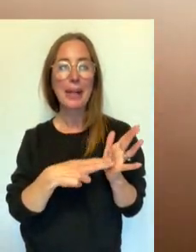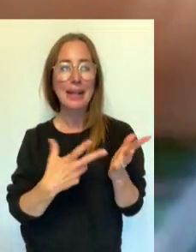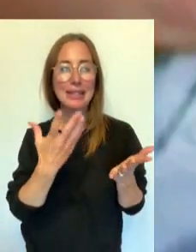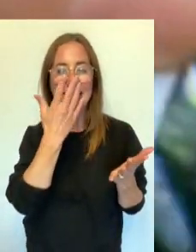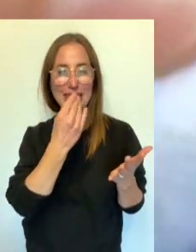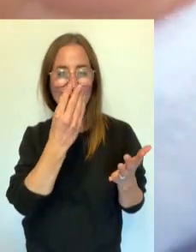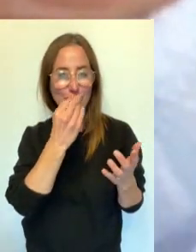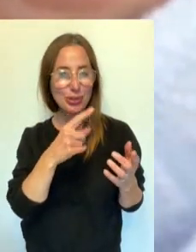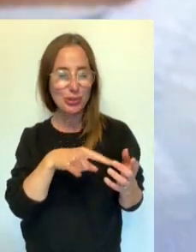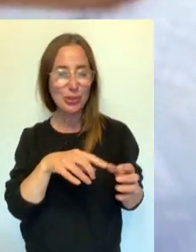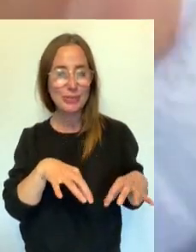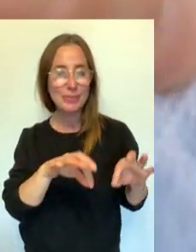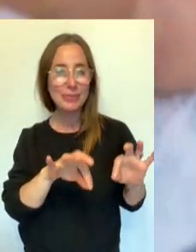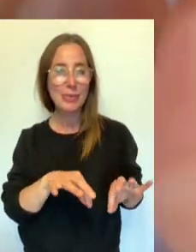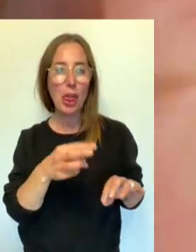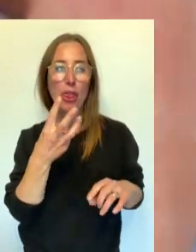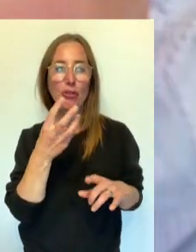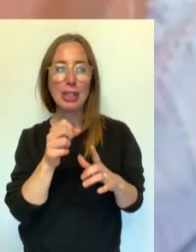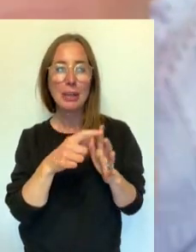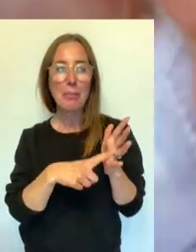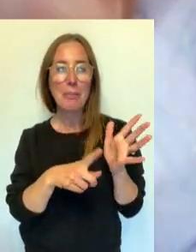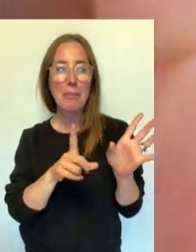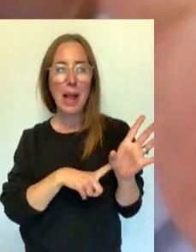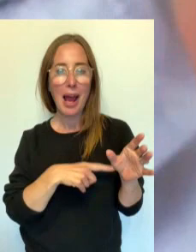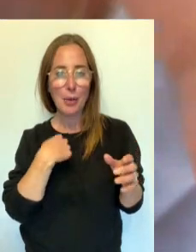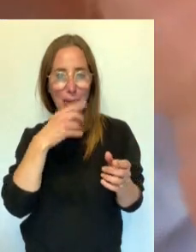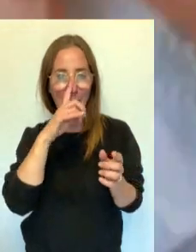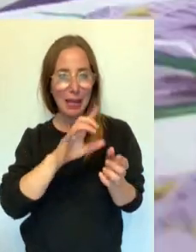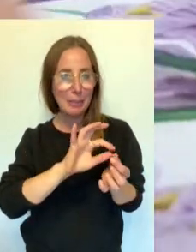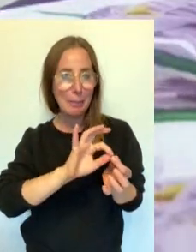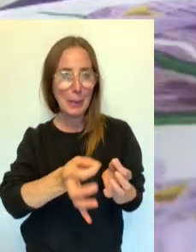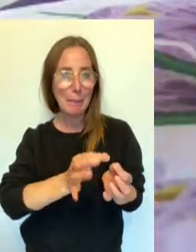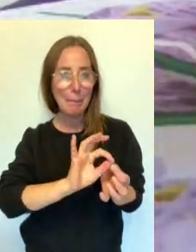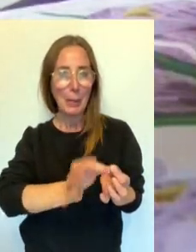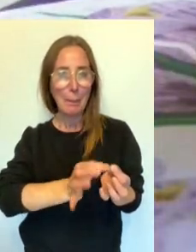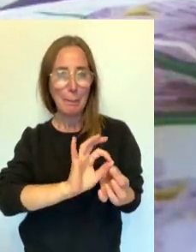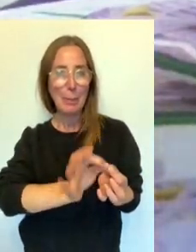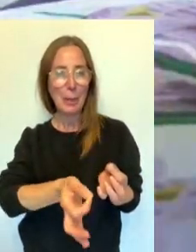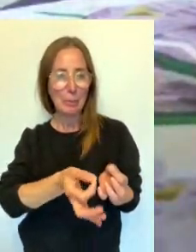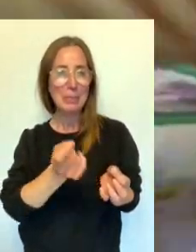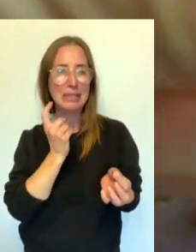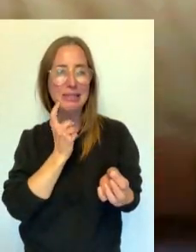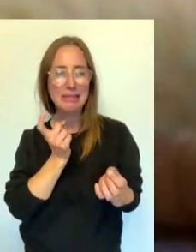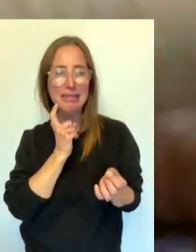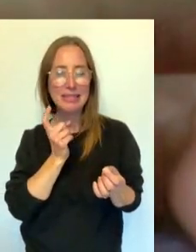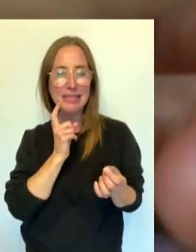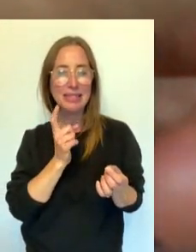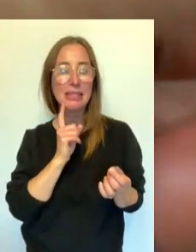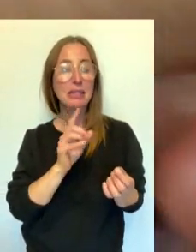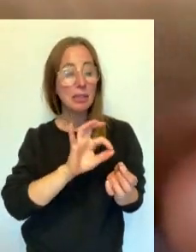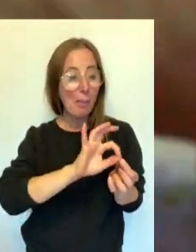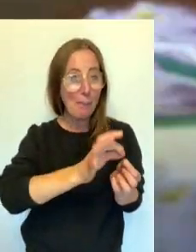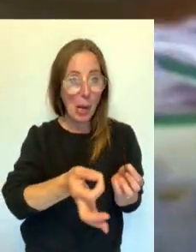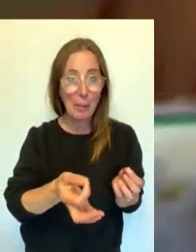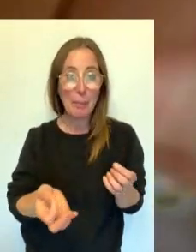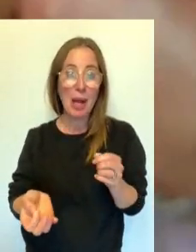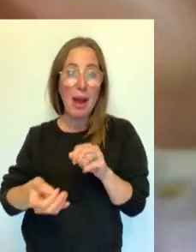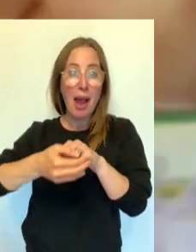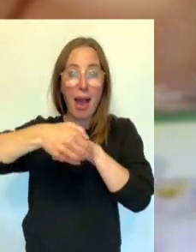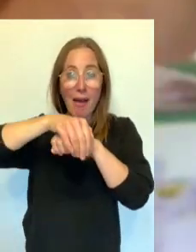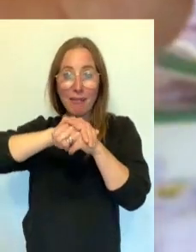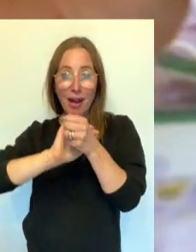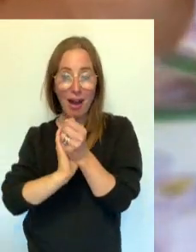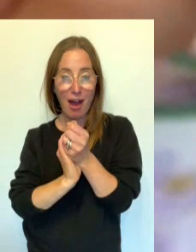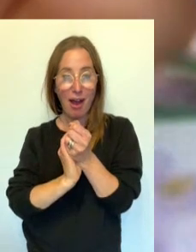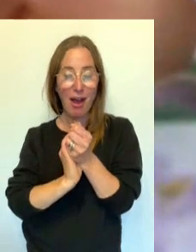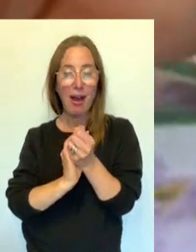actually usually three ply, so you get this handy white layer here that I've used to cover the stone. And I do a